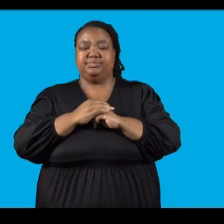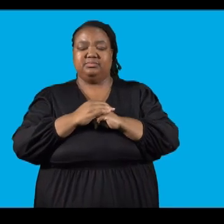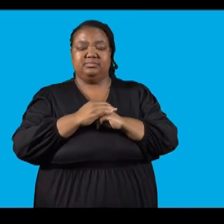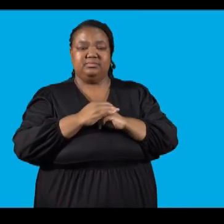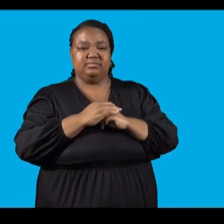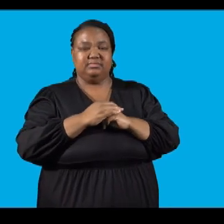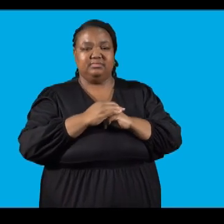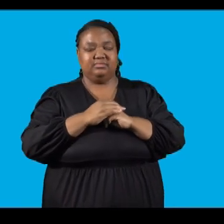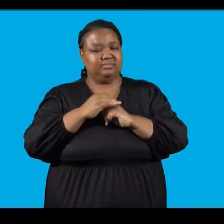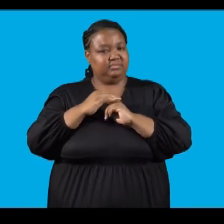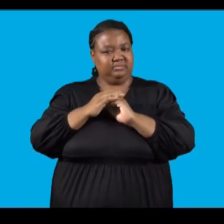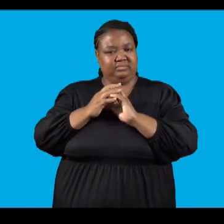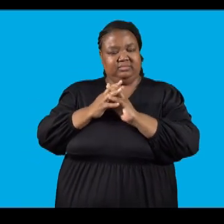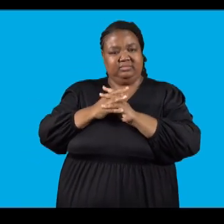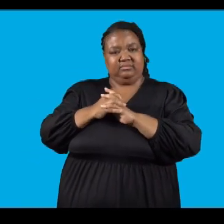Now what?